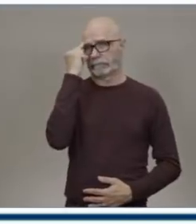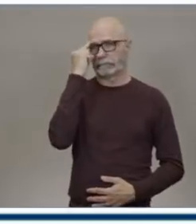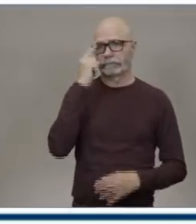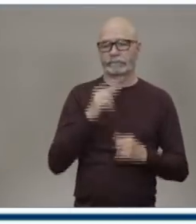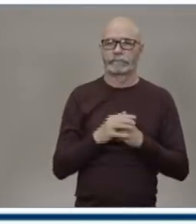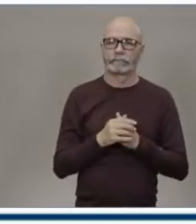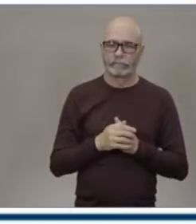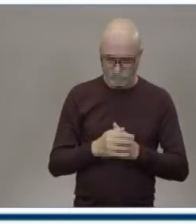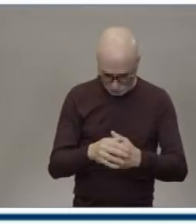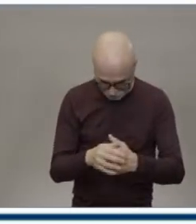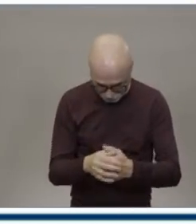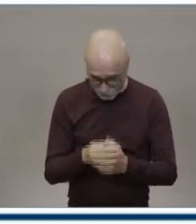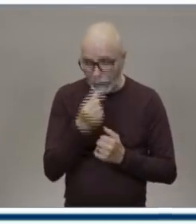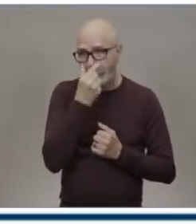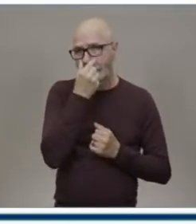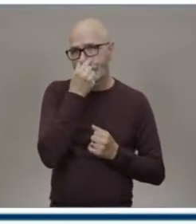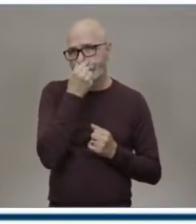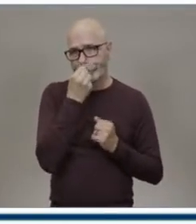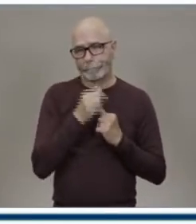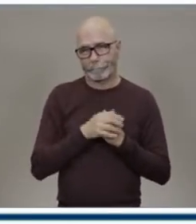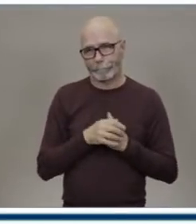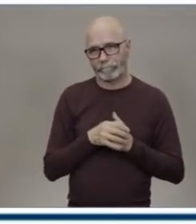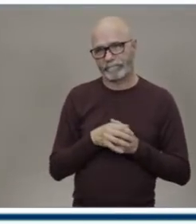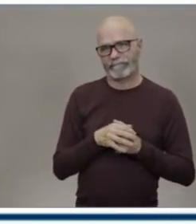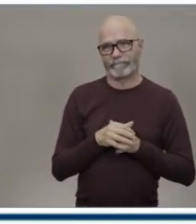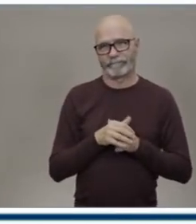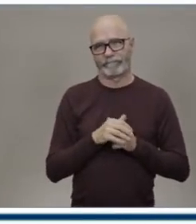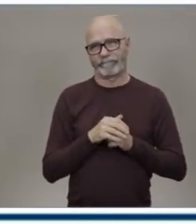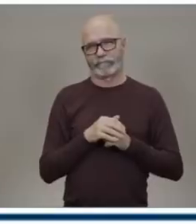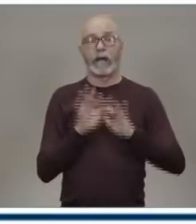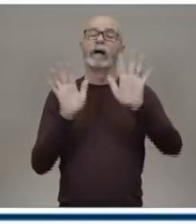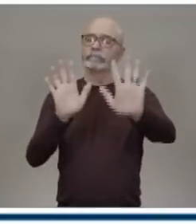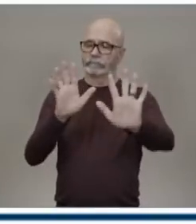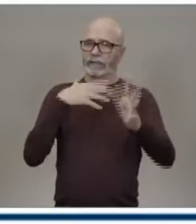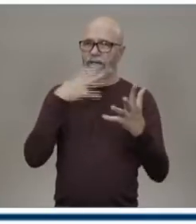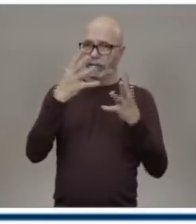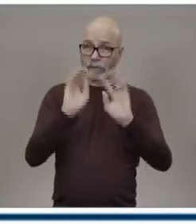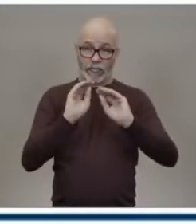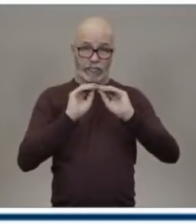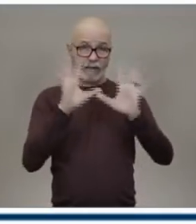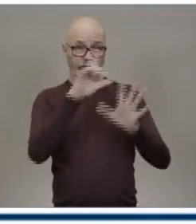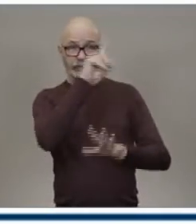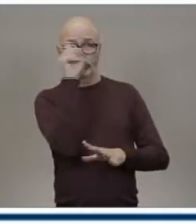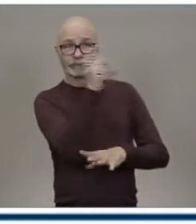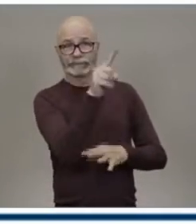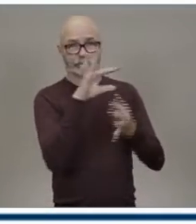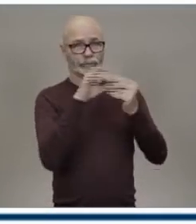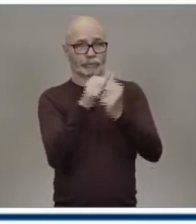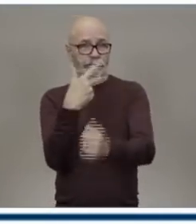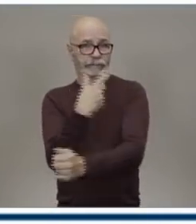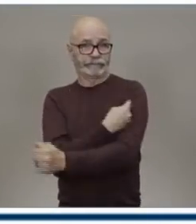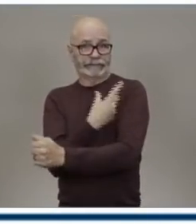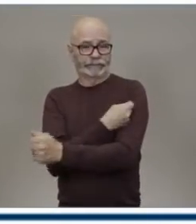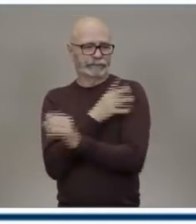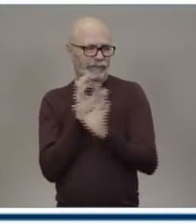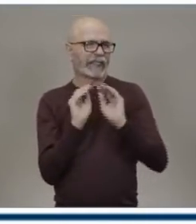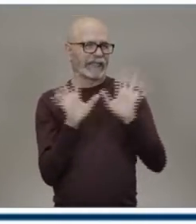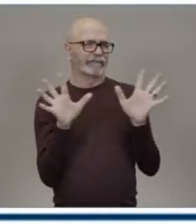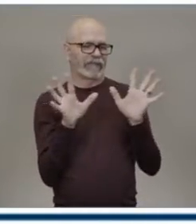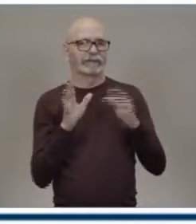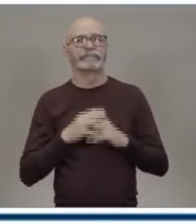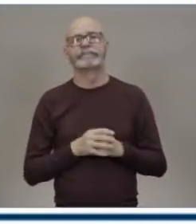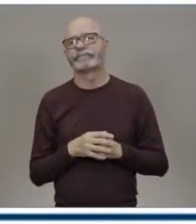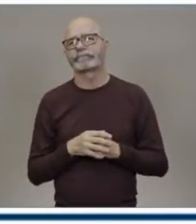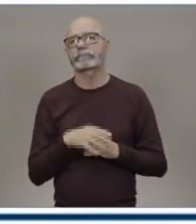want to have maybe some clarification for the Moderna vaccine. Can you tell us which